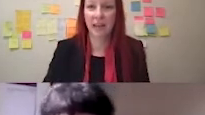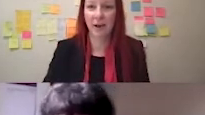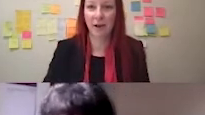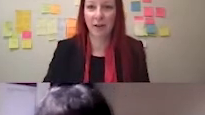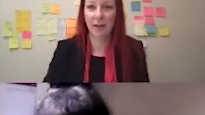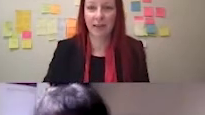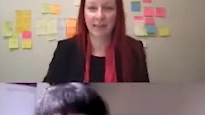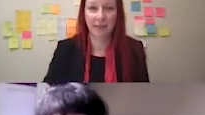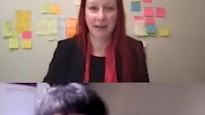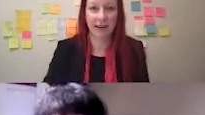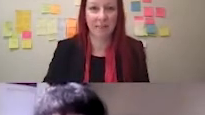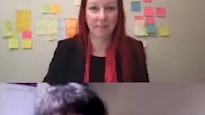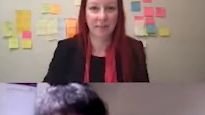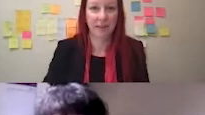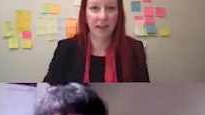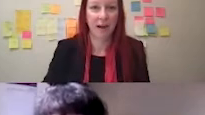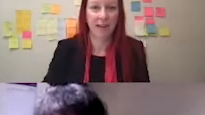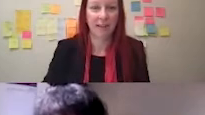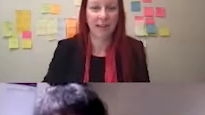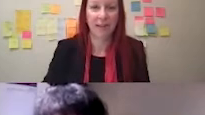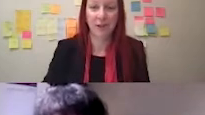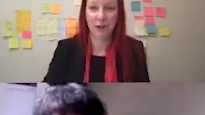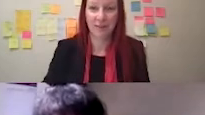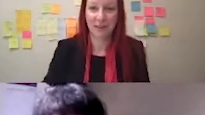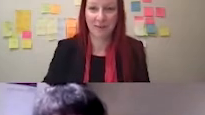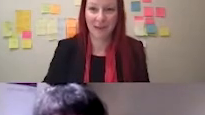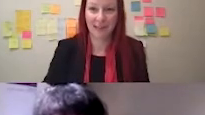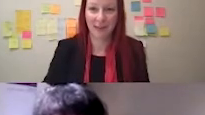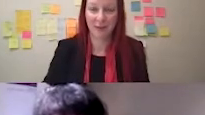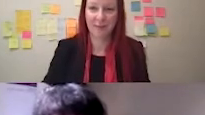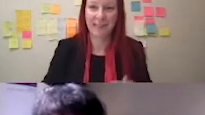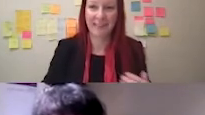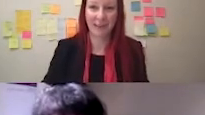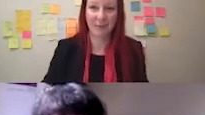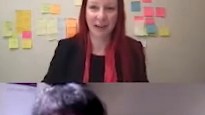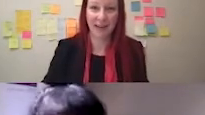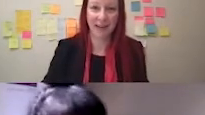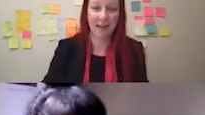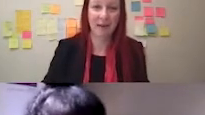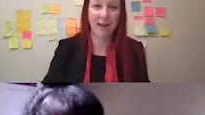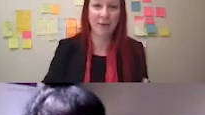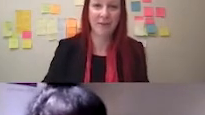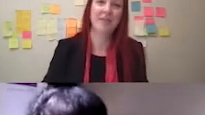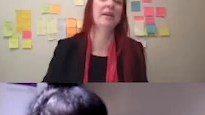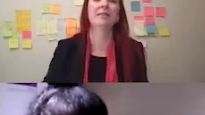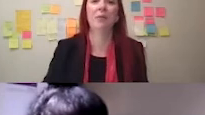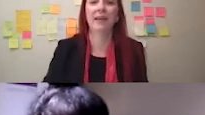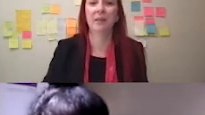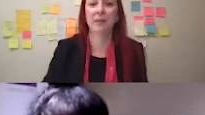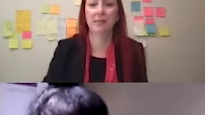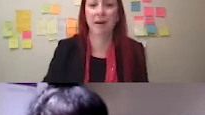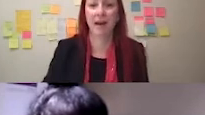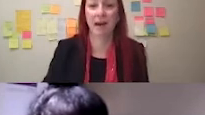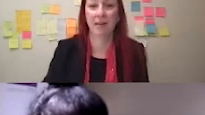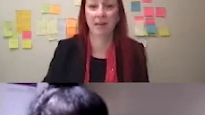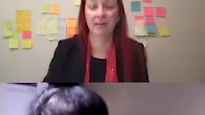When I share on Instagram, I share to document for myself, to celebrate, but I also share as a way